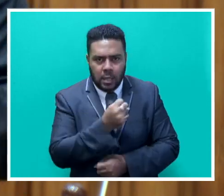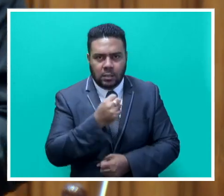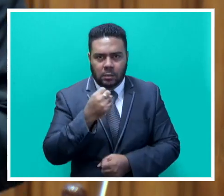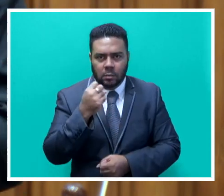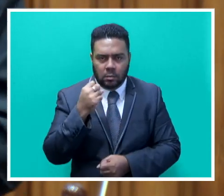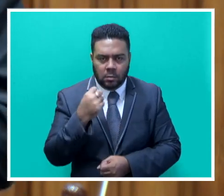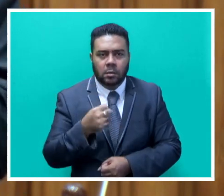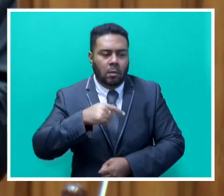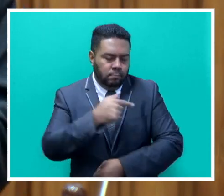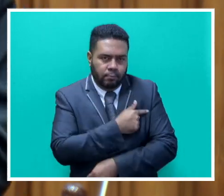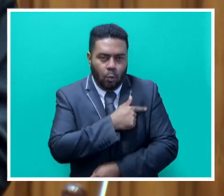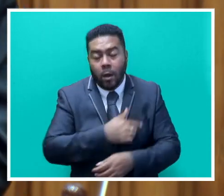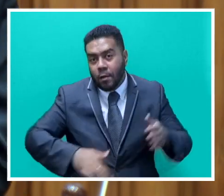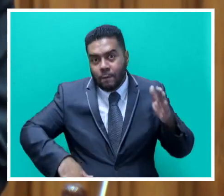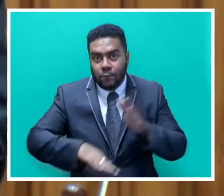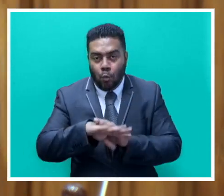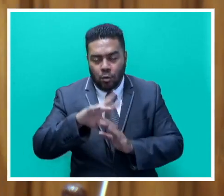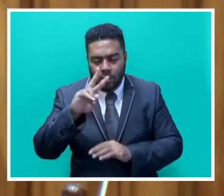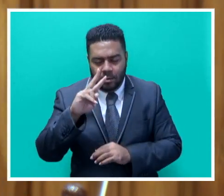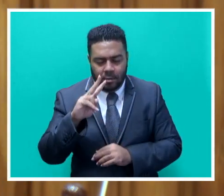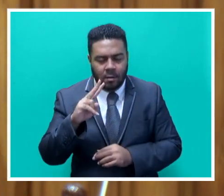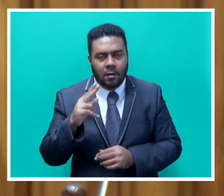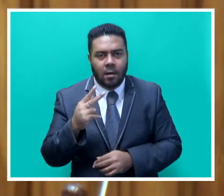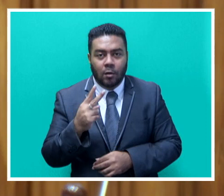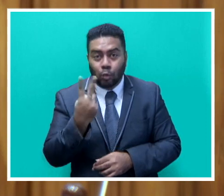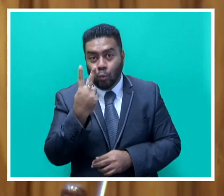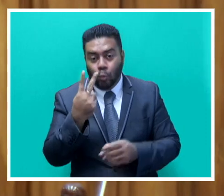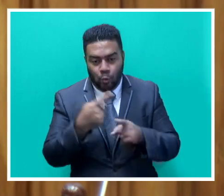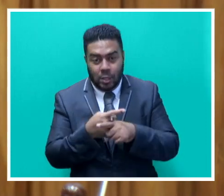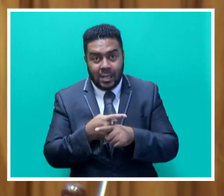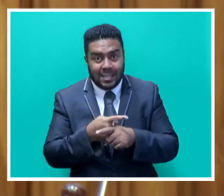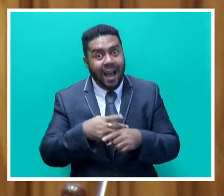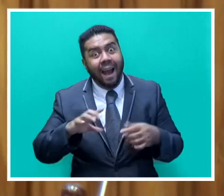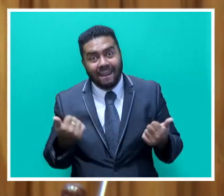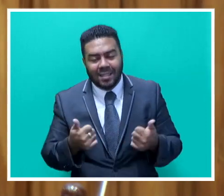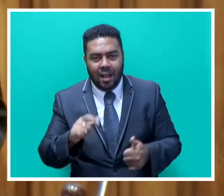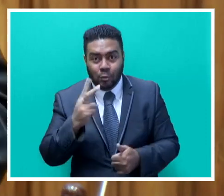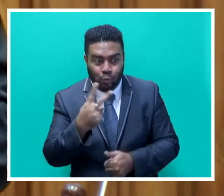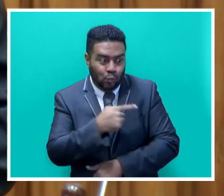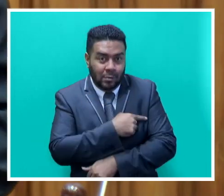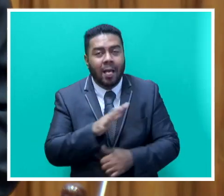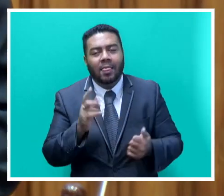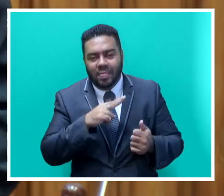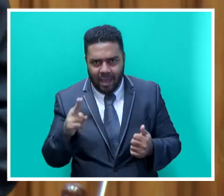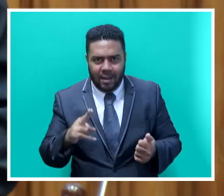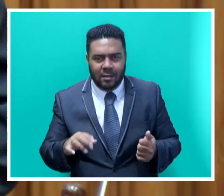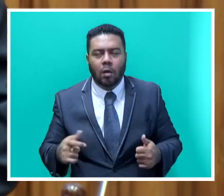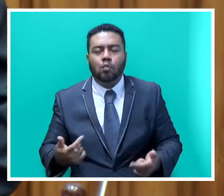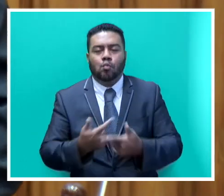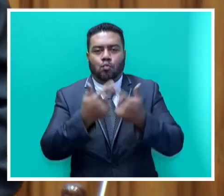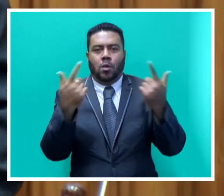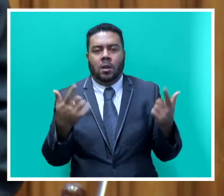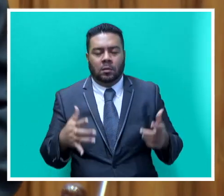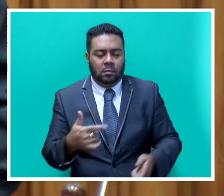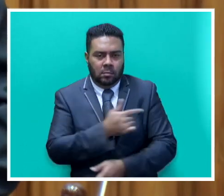being vaccinated fully, the second dose, in 2 weeks after, then the greatest protection from immunity is available